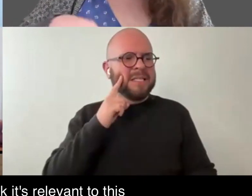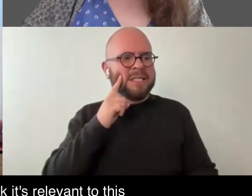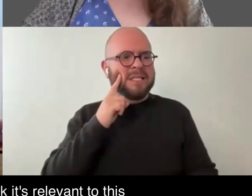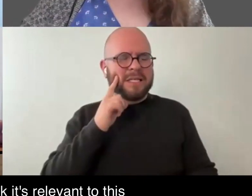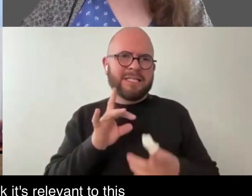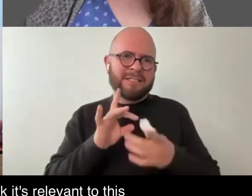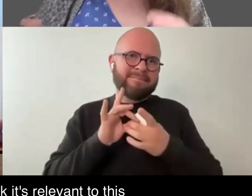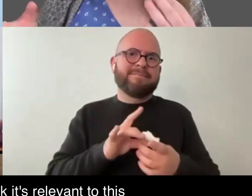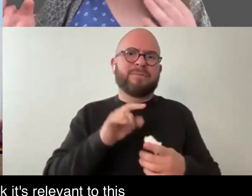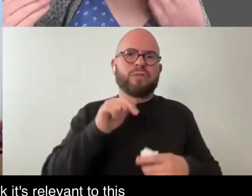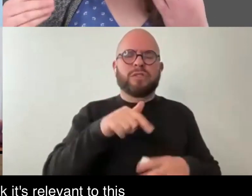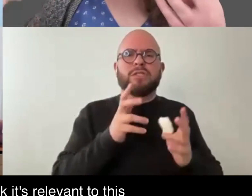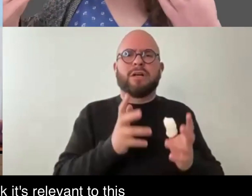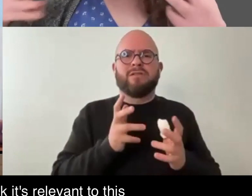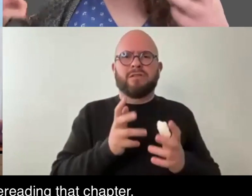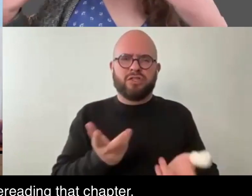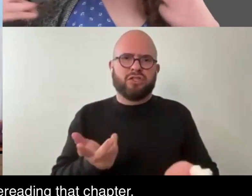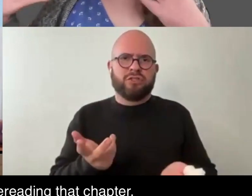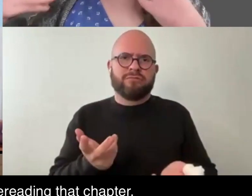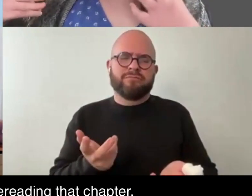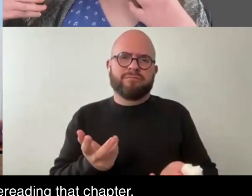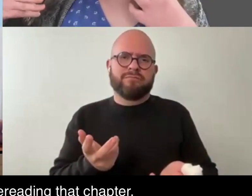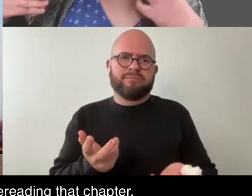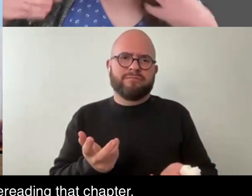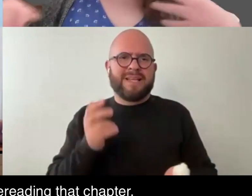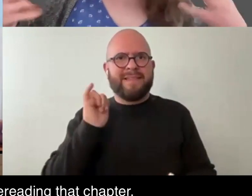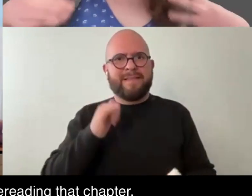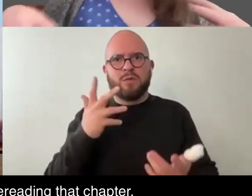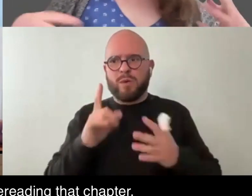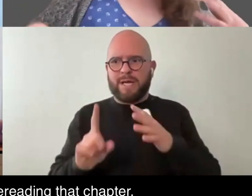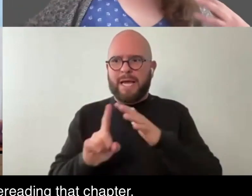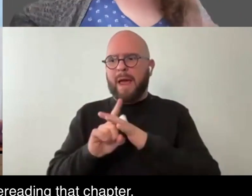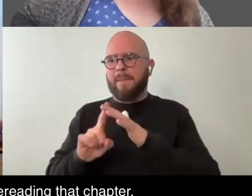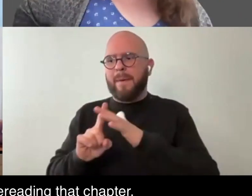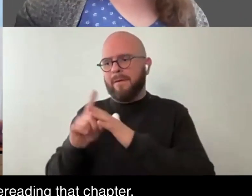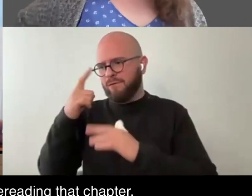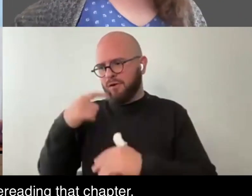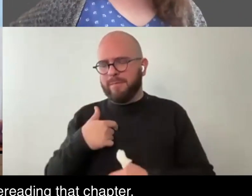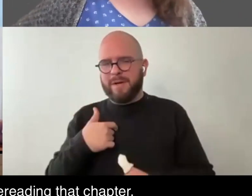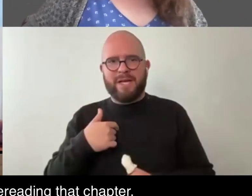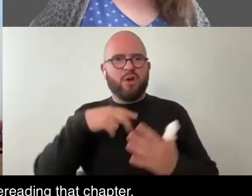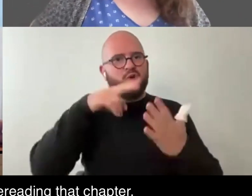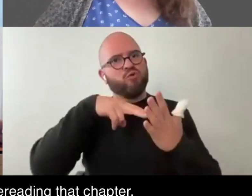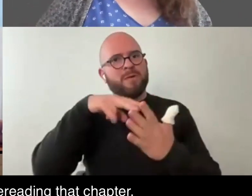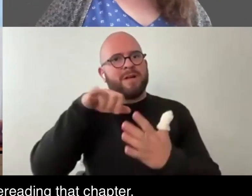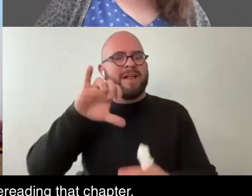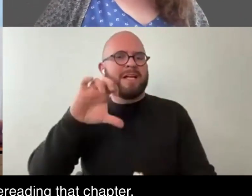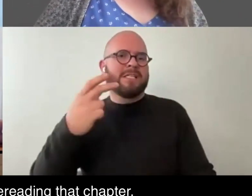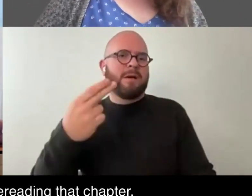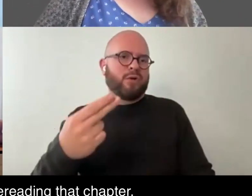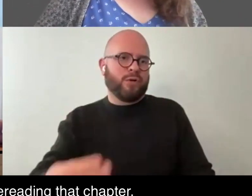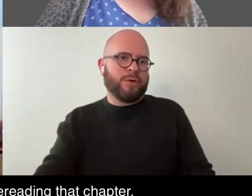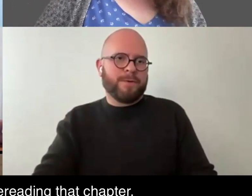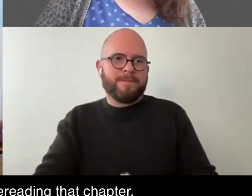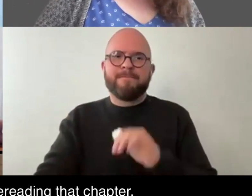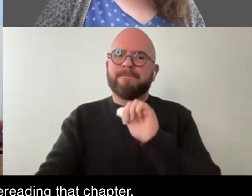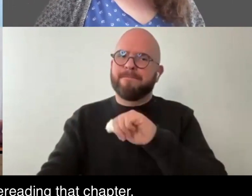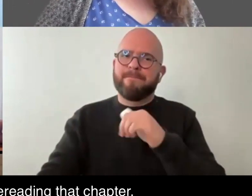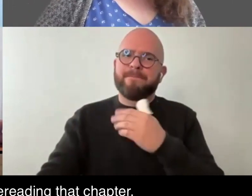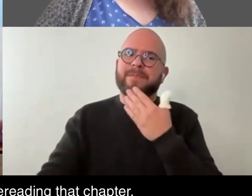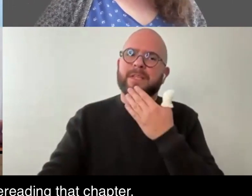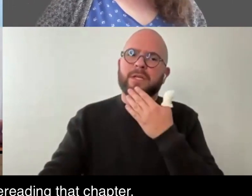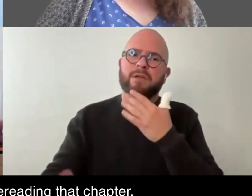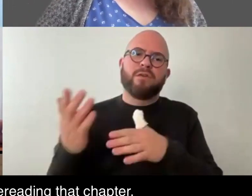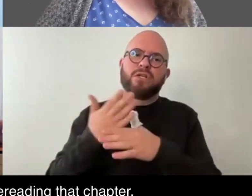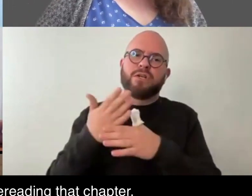to this conversation, and it's what was coming up for me as I was rereading that chapter. Yeah, thanks so much for sharing that,